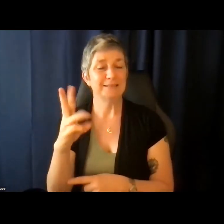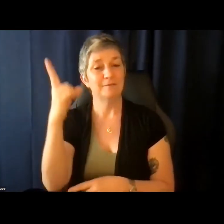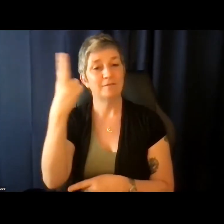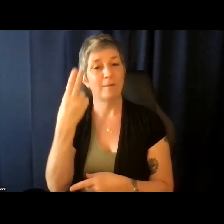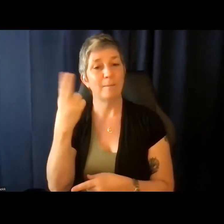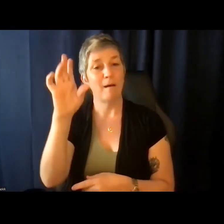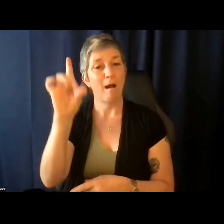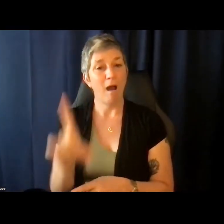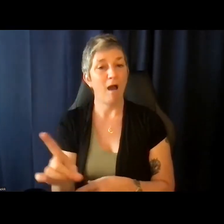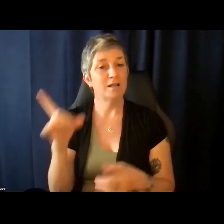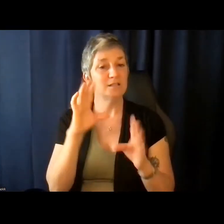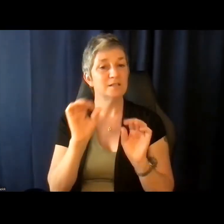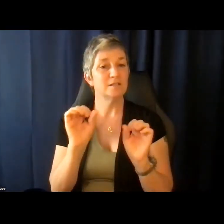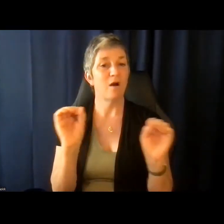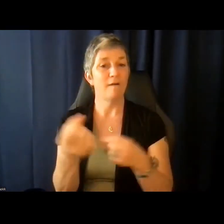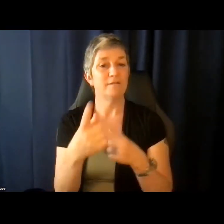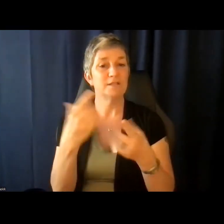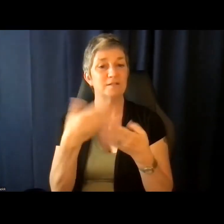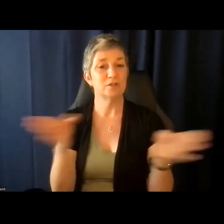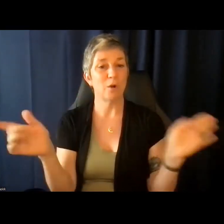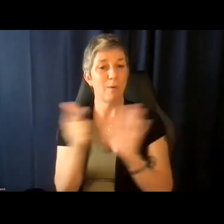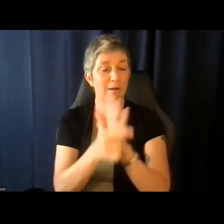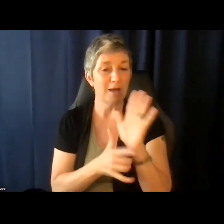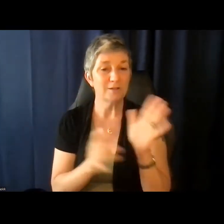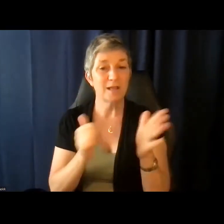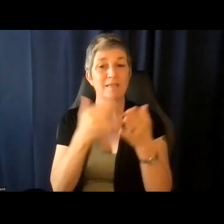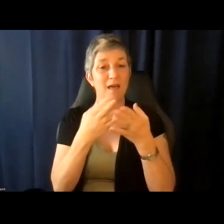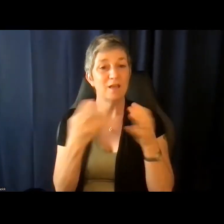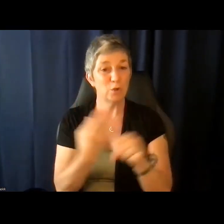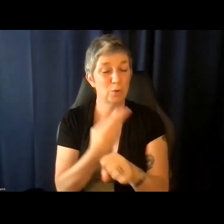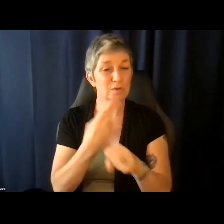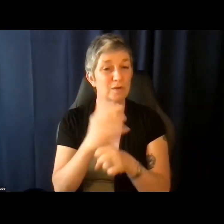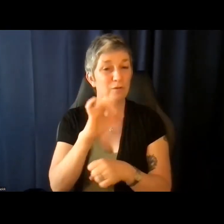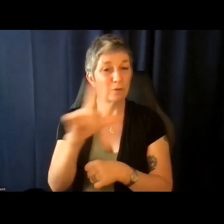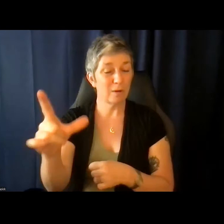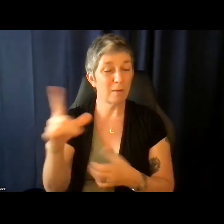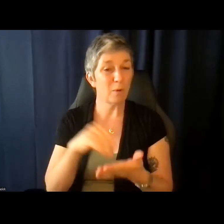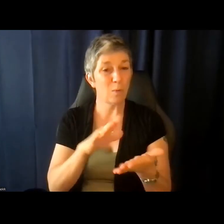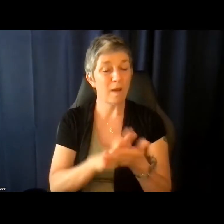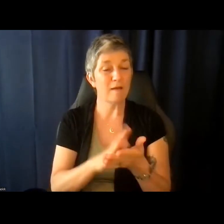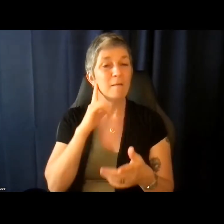Counsel, that pointed out that the overbroad use of criminal records may violate the Fair Housing